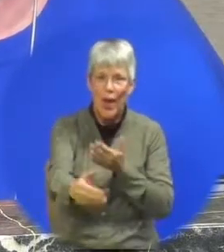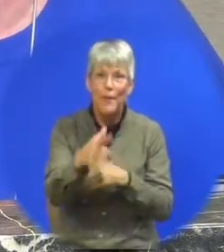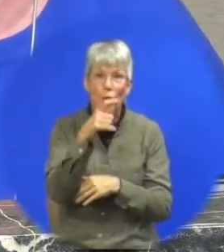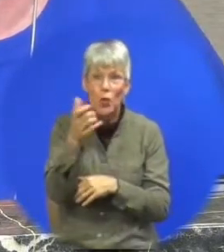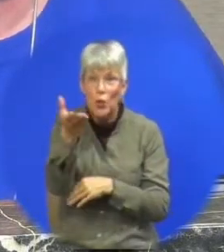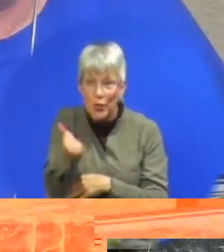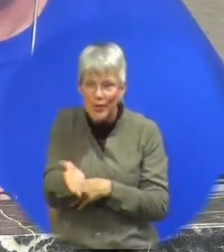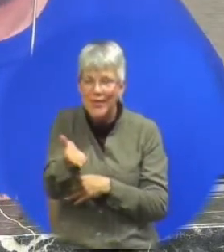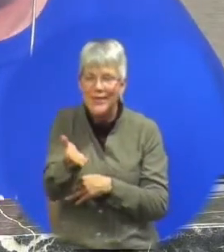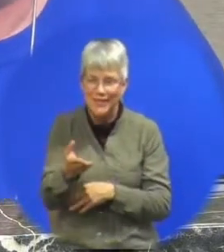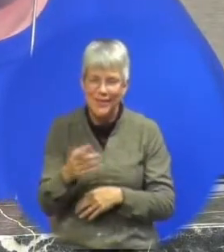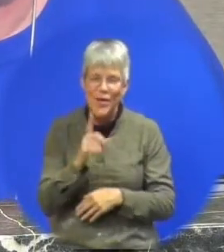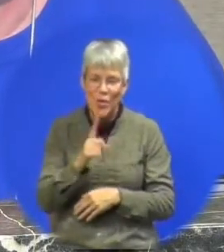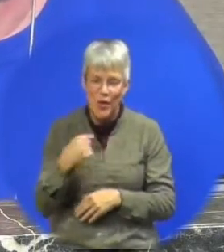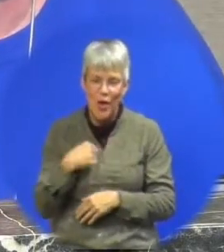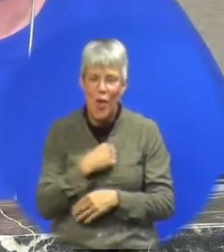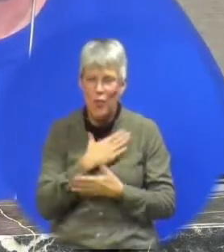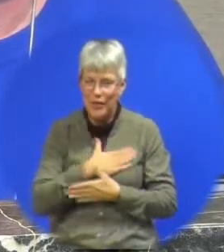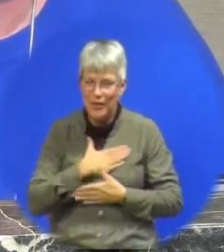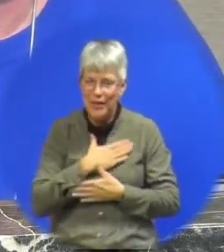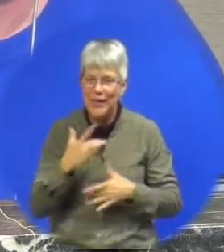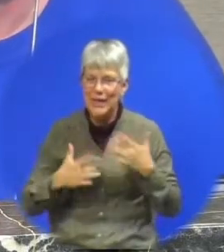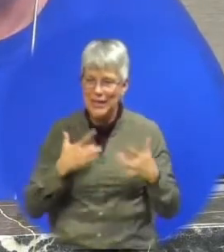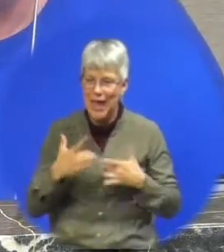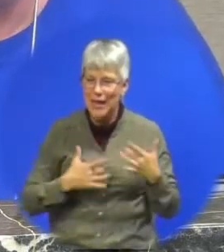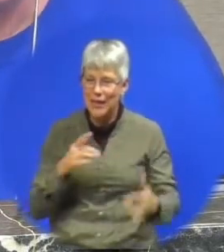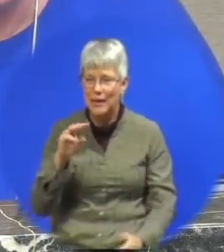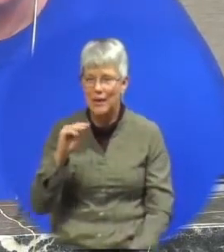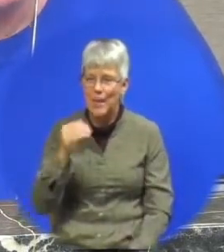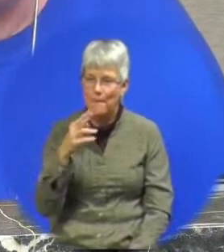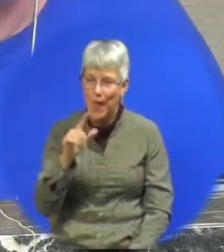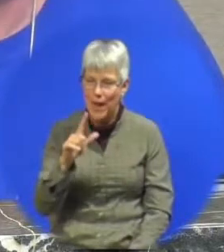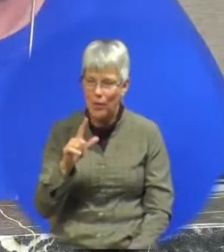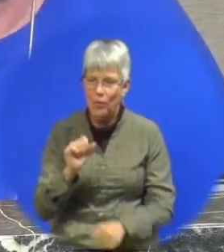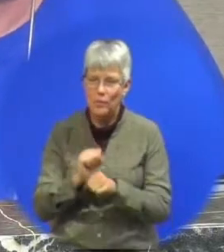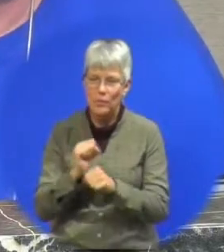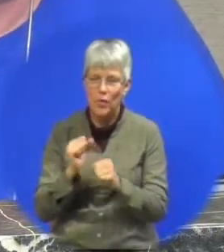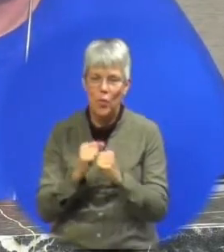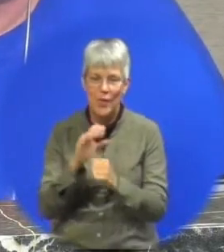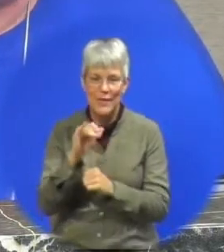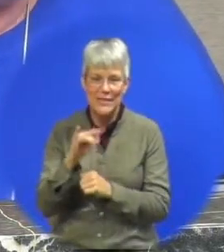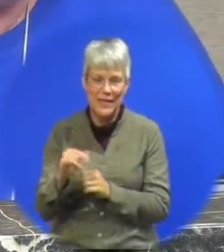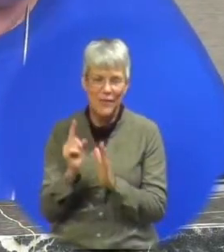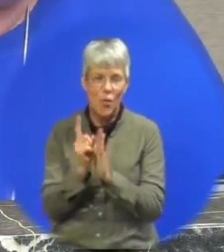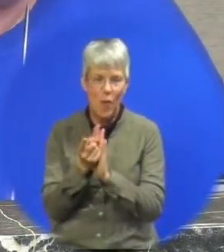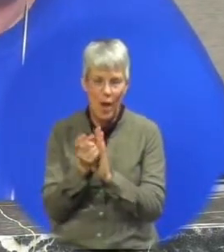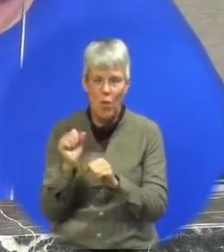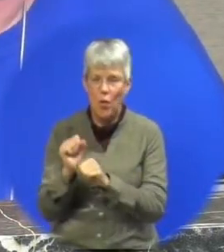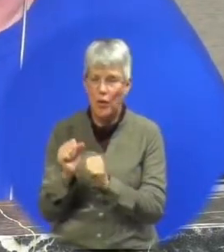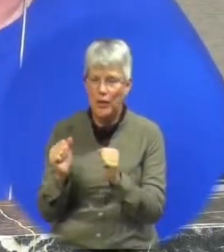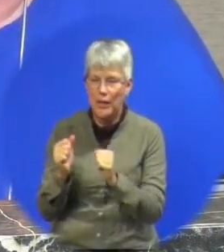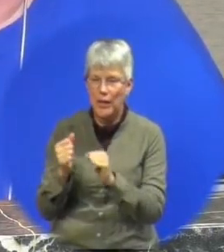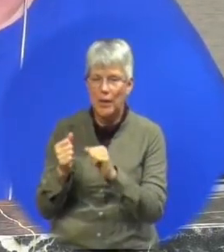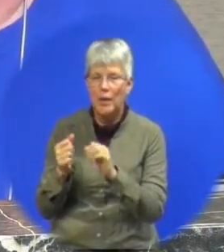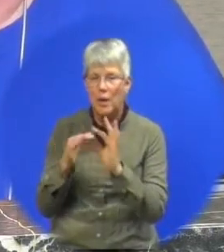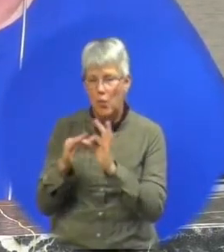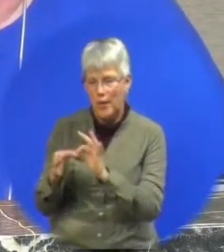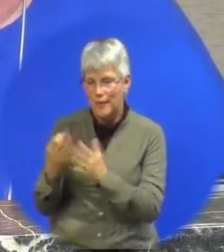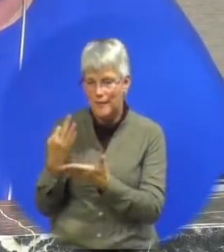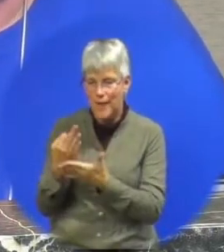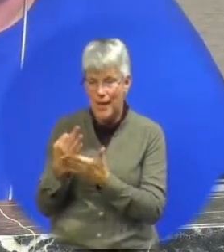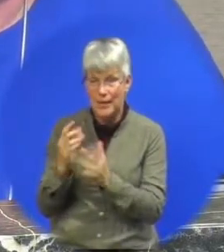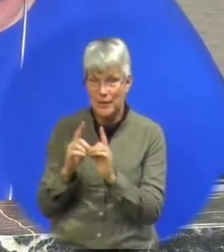We are really excited. So Michael has been with the city for a while and has been working with the finance department and working